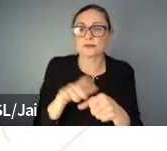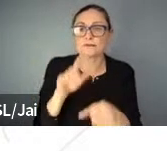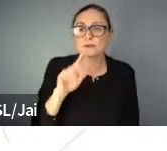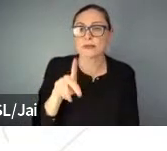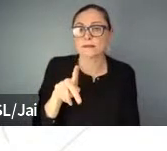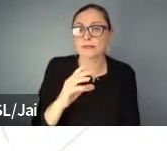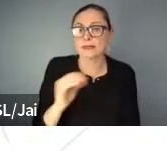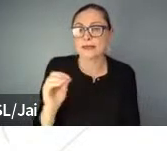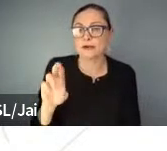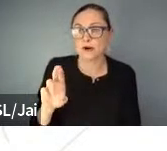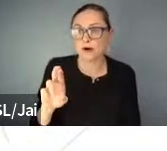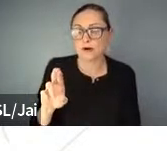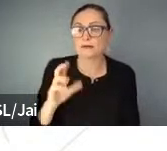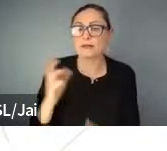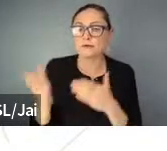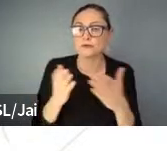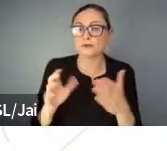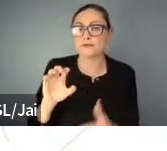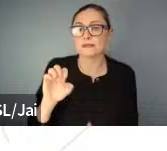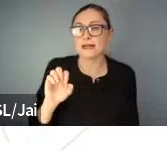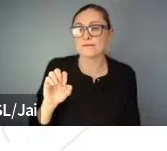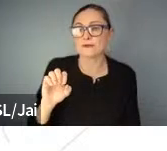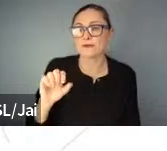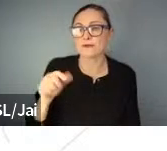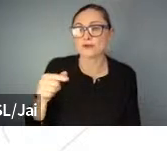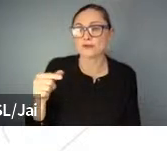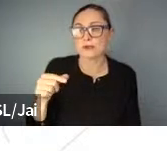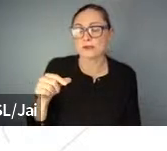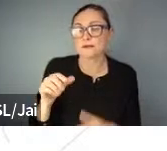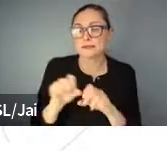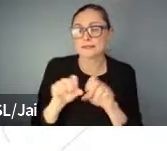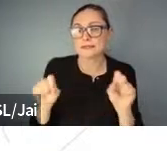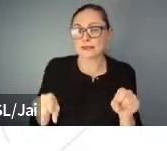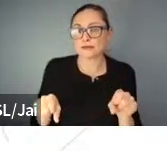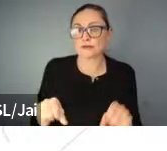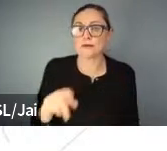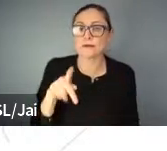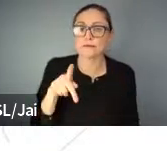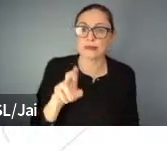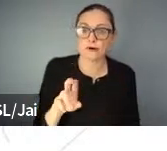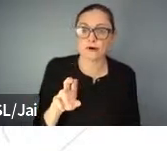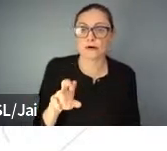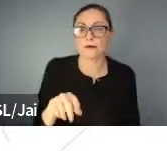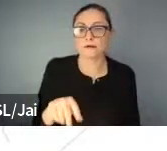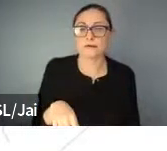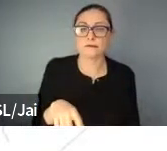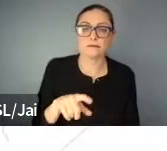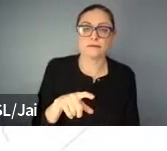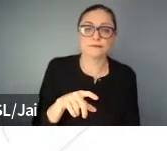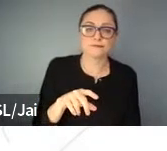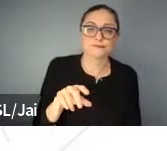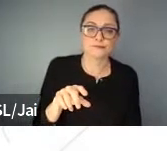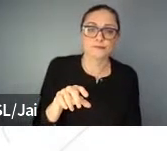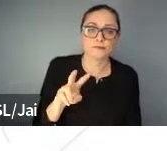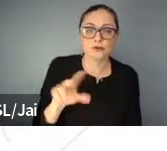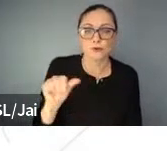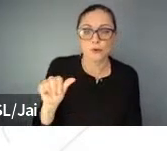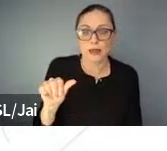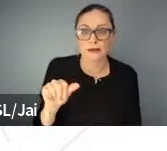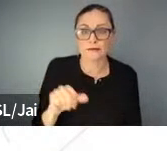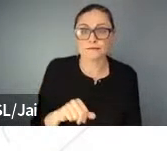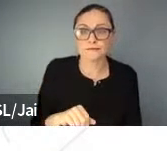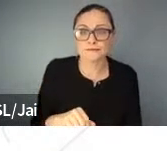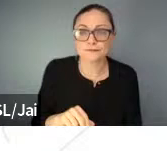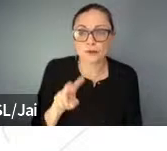that would serve the Evergreen Station. Those are listed as PNR 2B or 2A. So